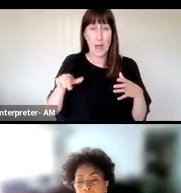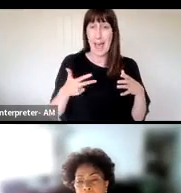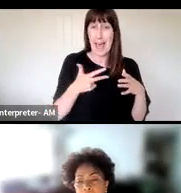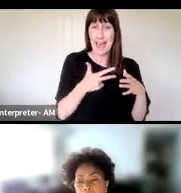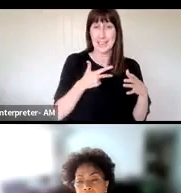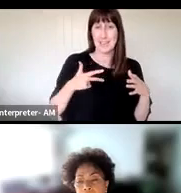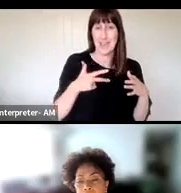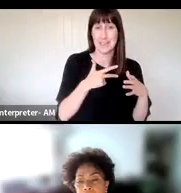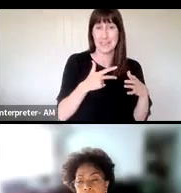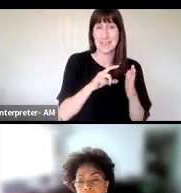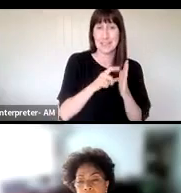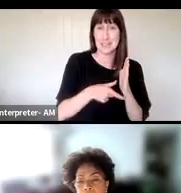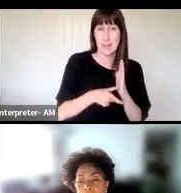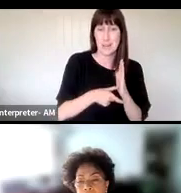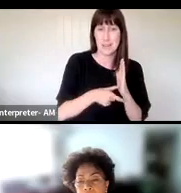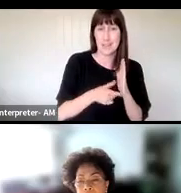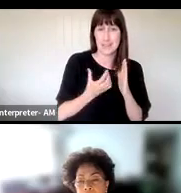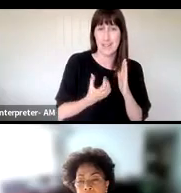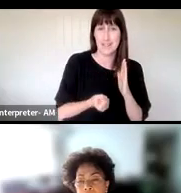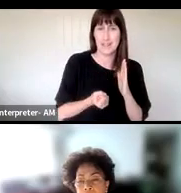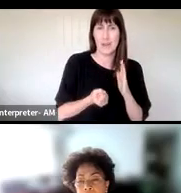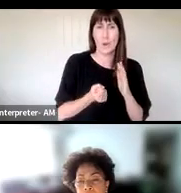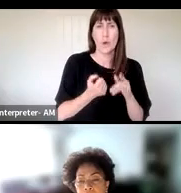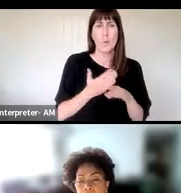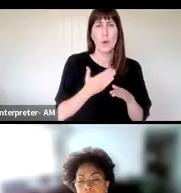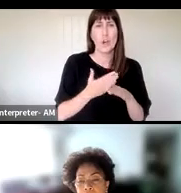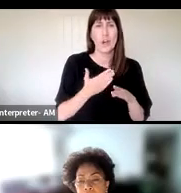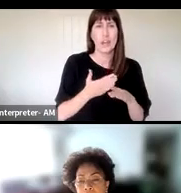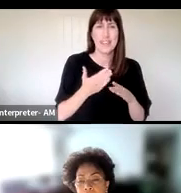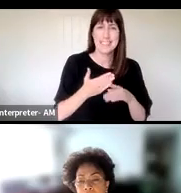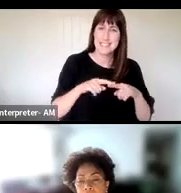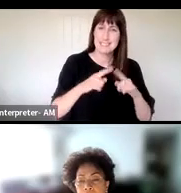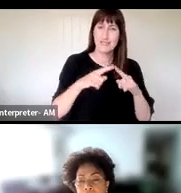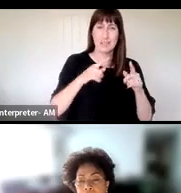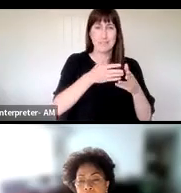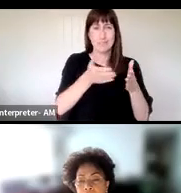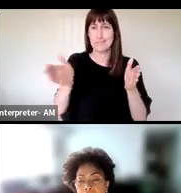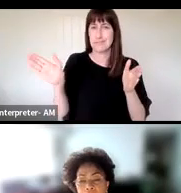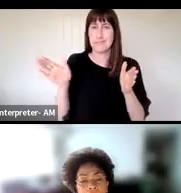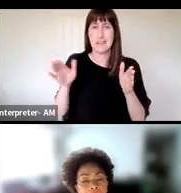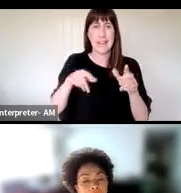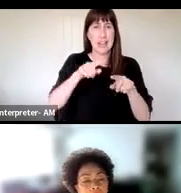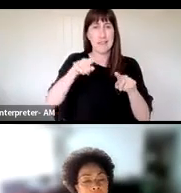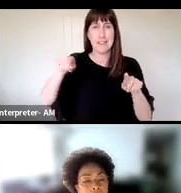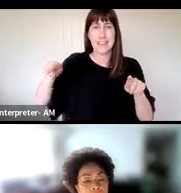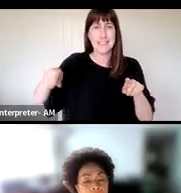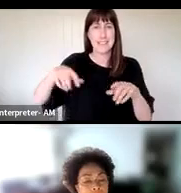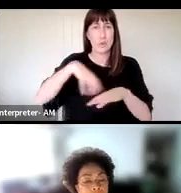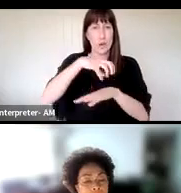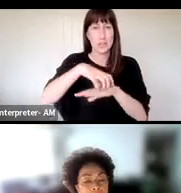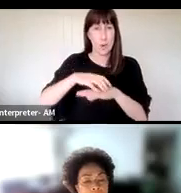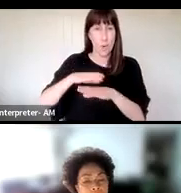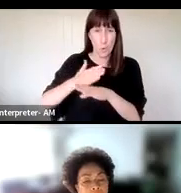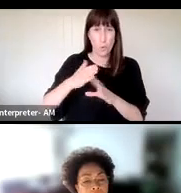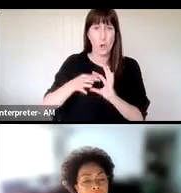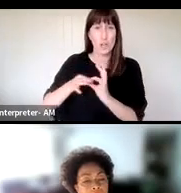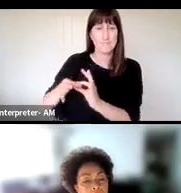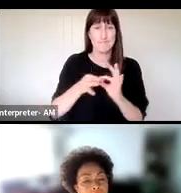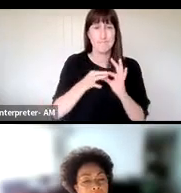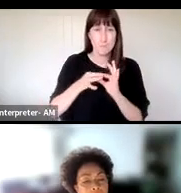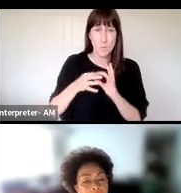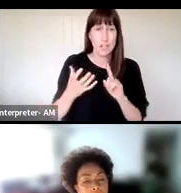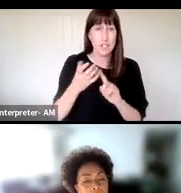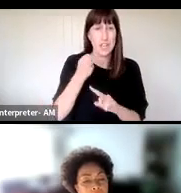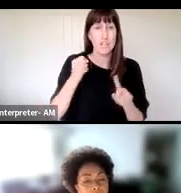disabilities, and we're working across multiple parts of the organisation, but working towards achieving the same thing, which is an